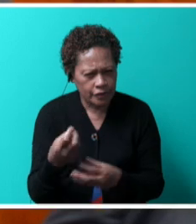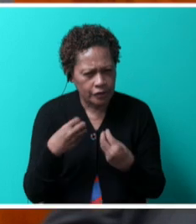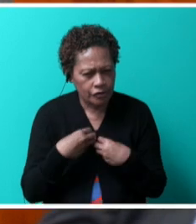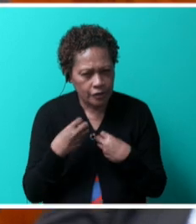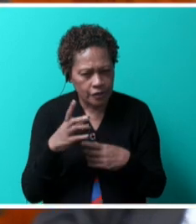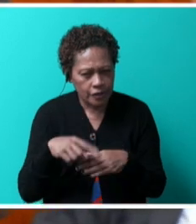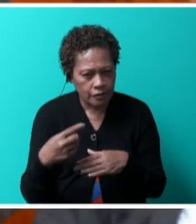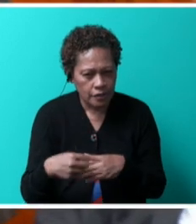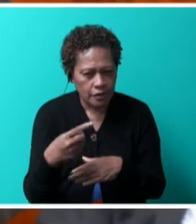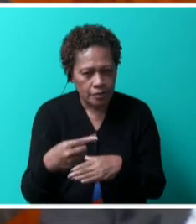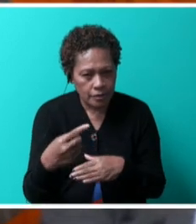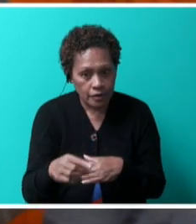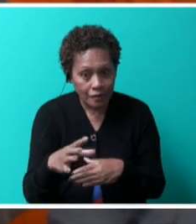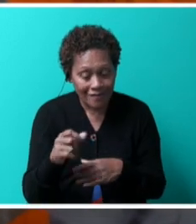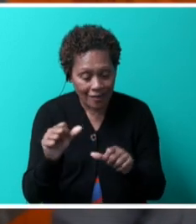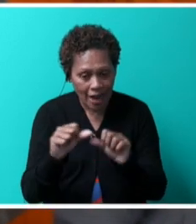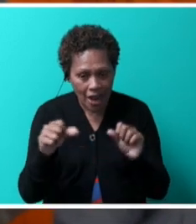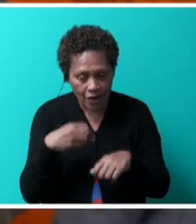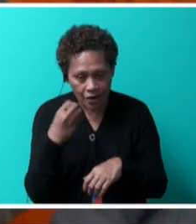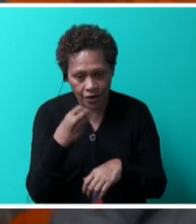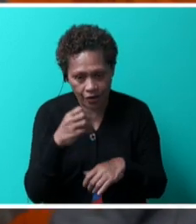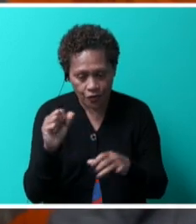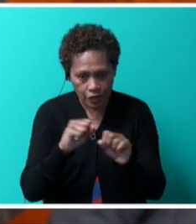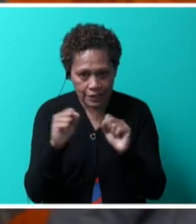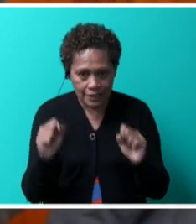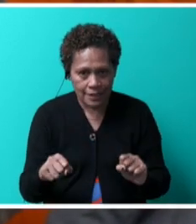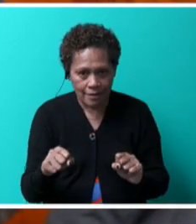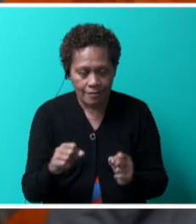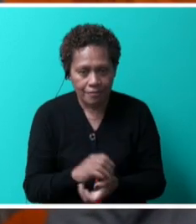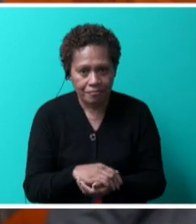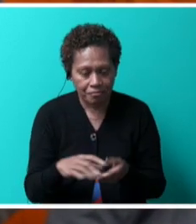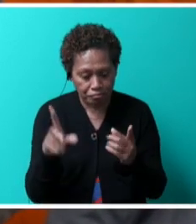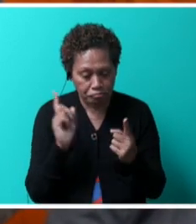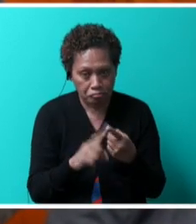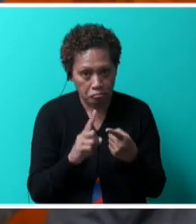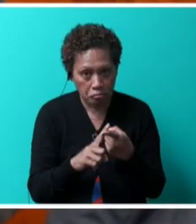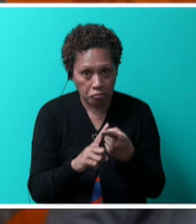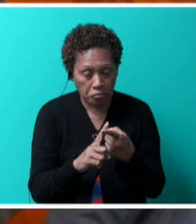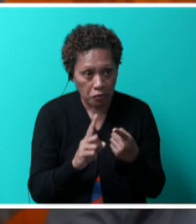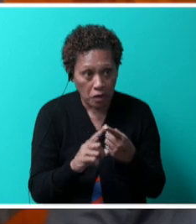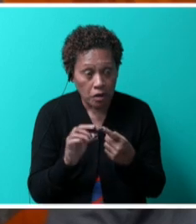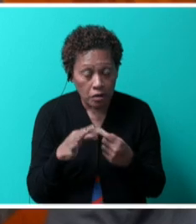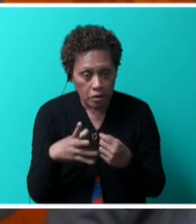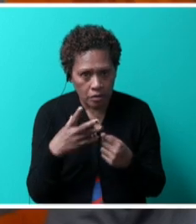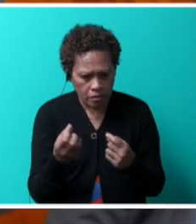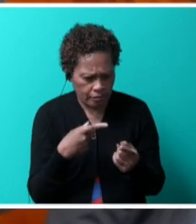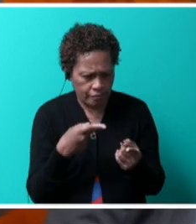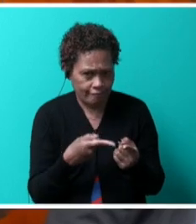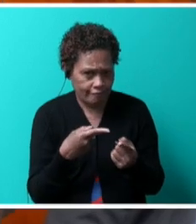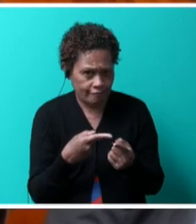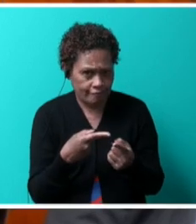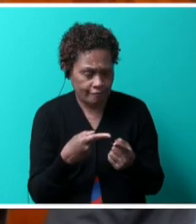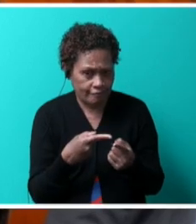sustainability of our agri-food system. Phase 1 will deliver several key outputs in sequence.